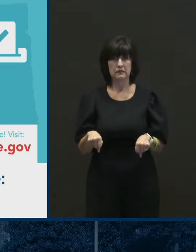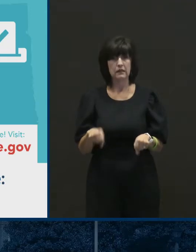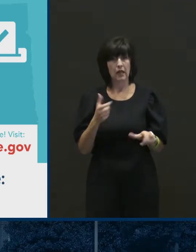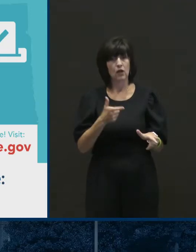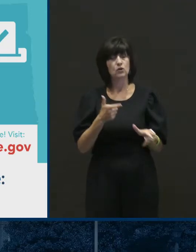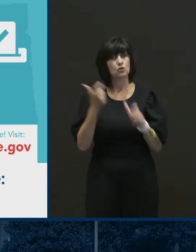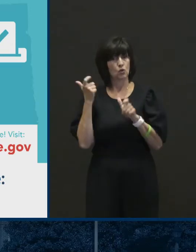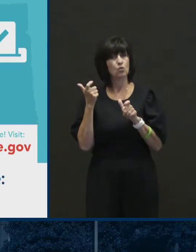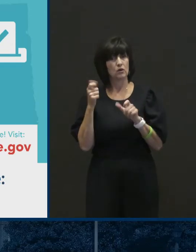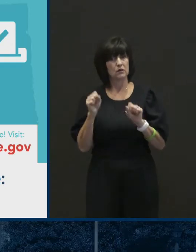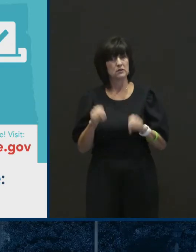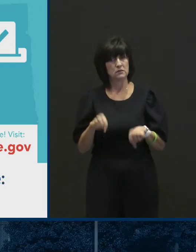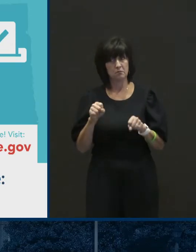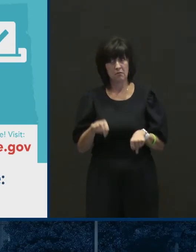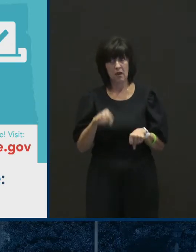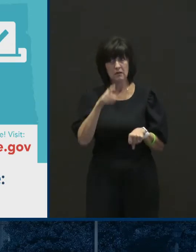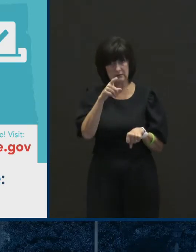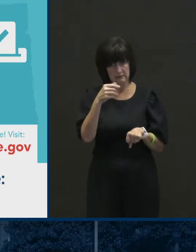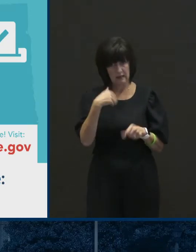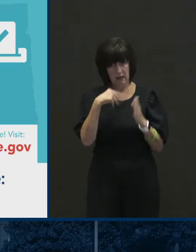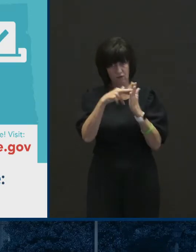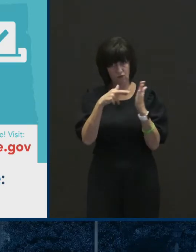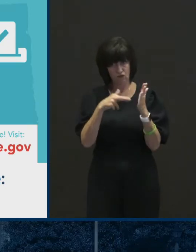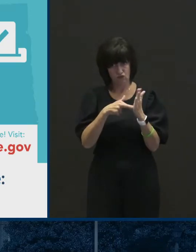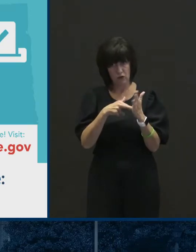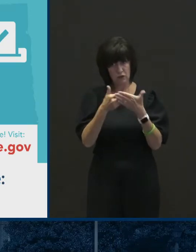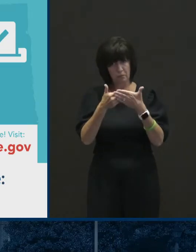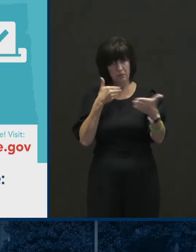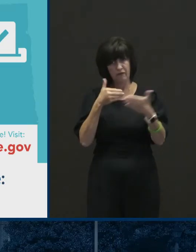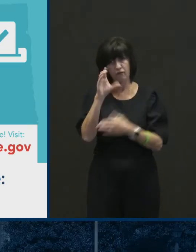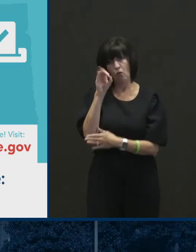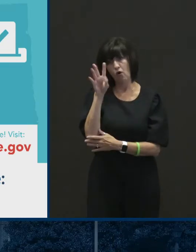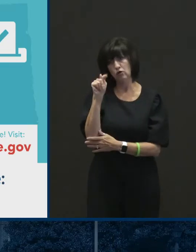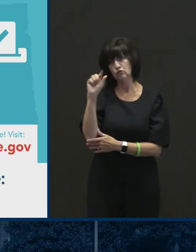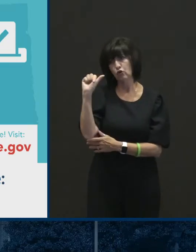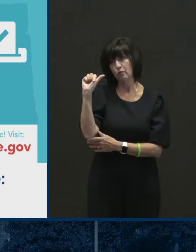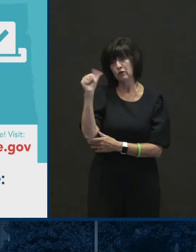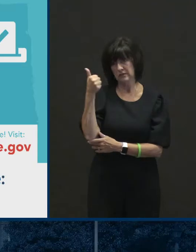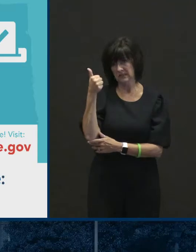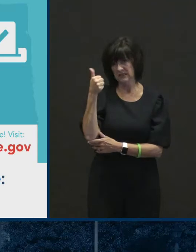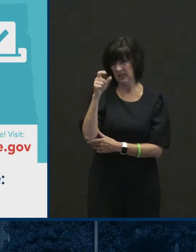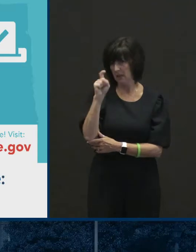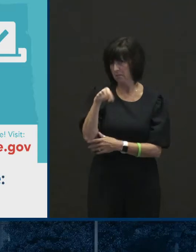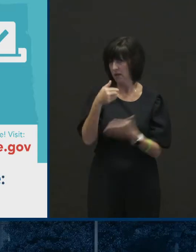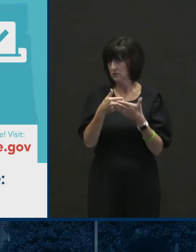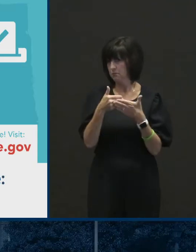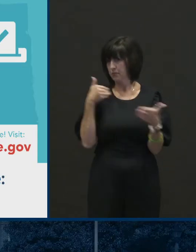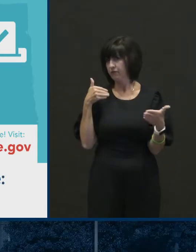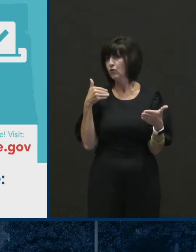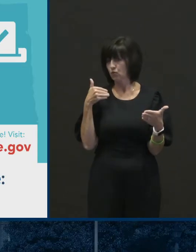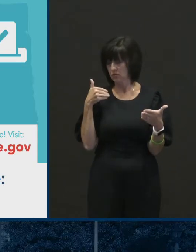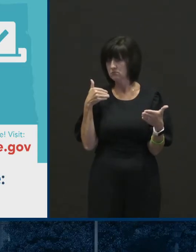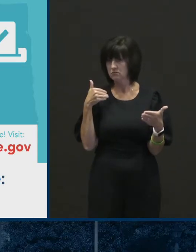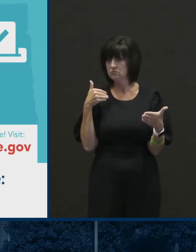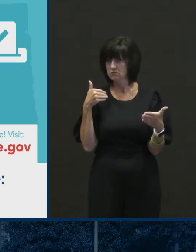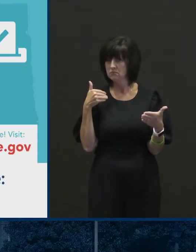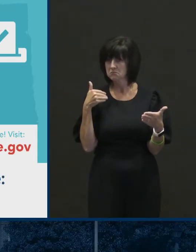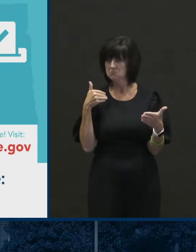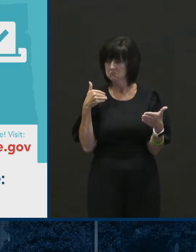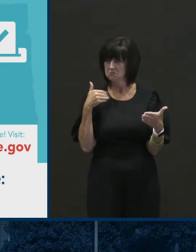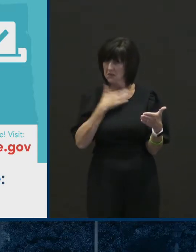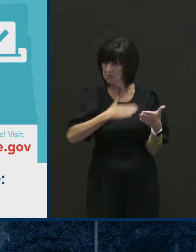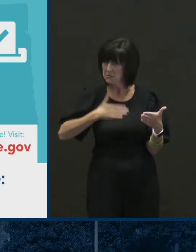register, which is Saturday, October the 10th. So make sure that you're registered and make sure that you're signed up